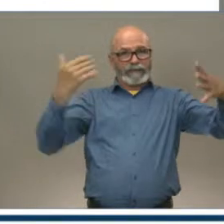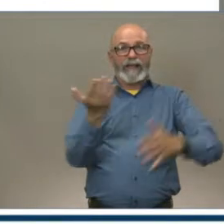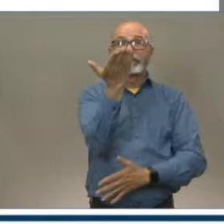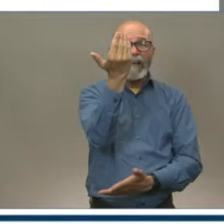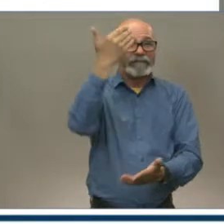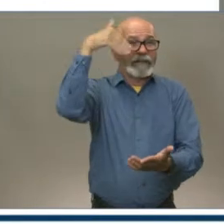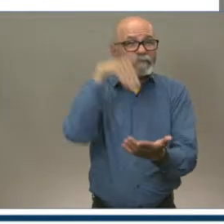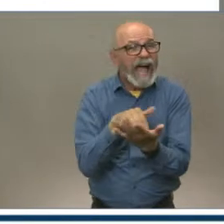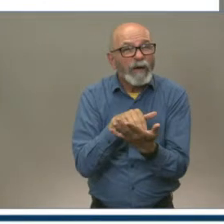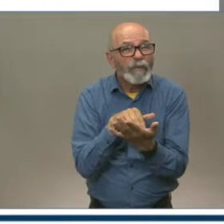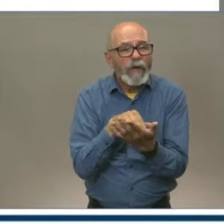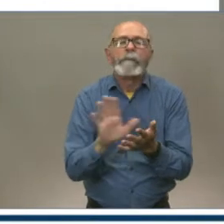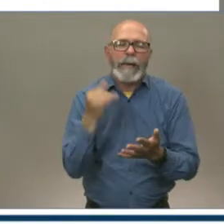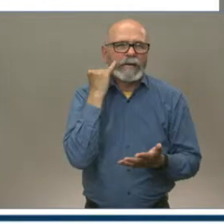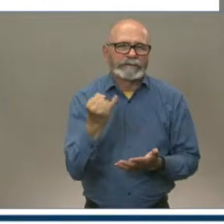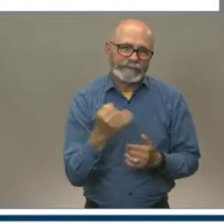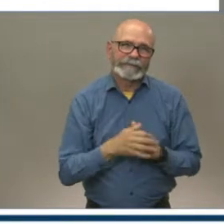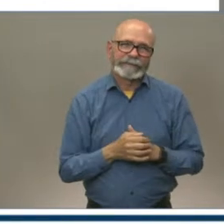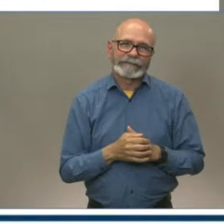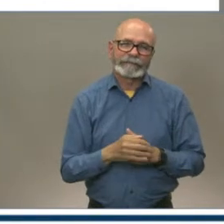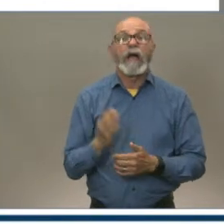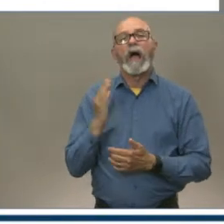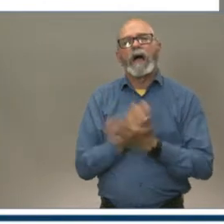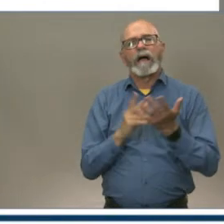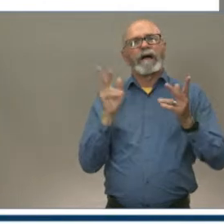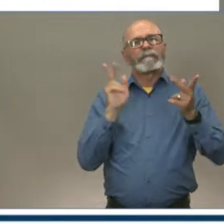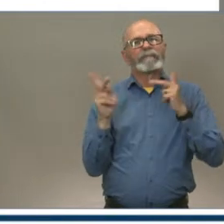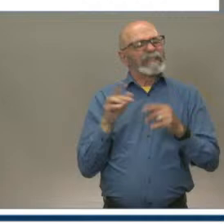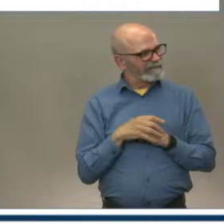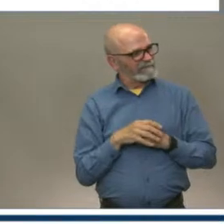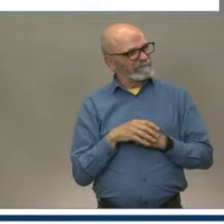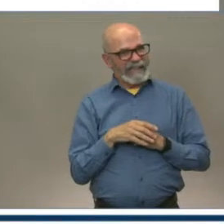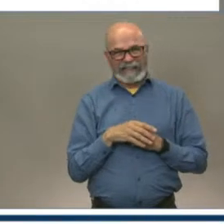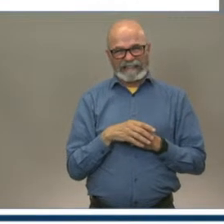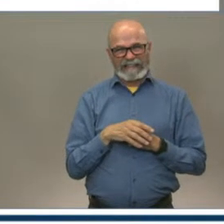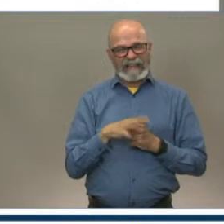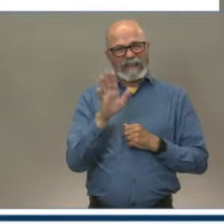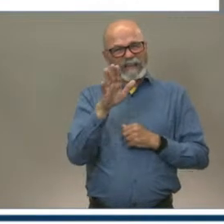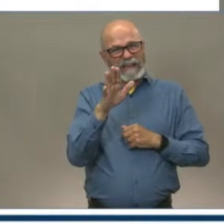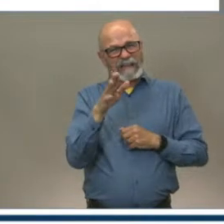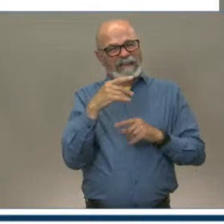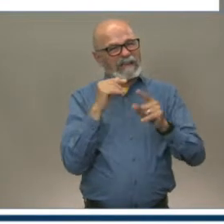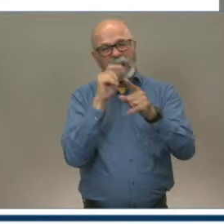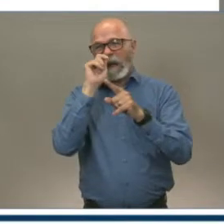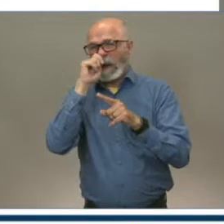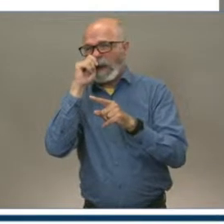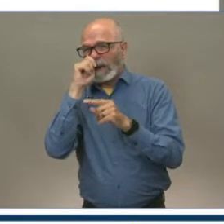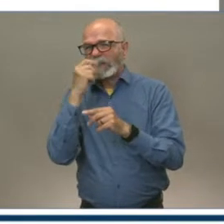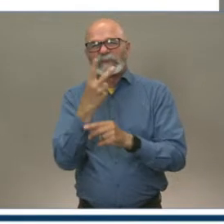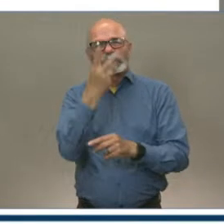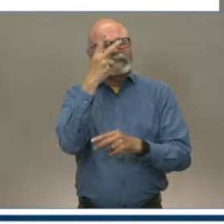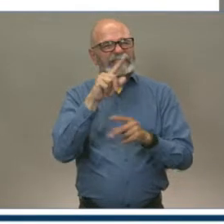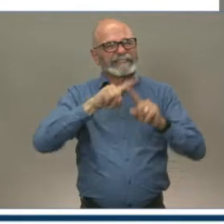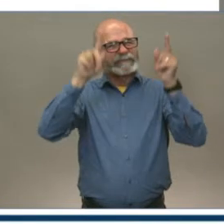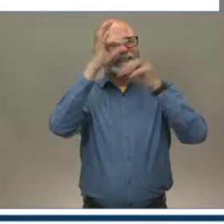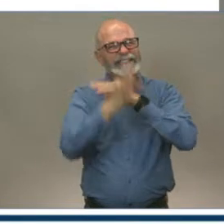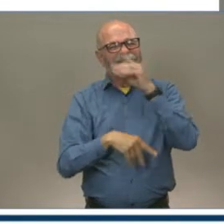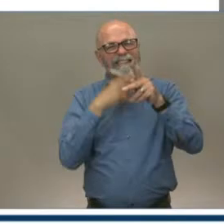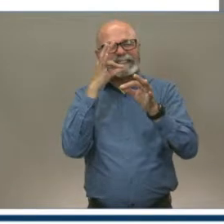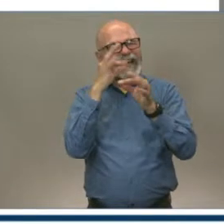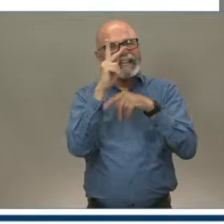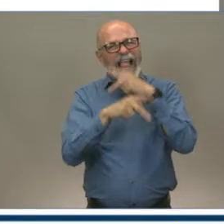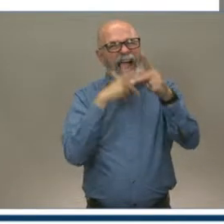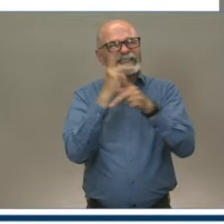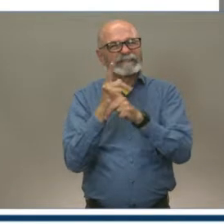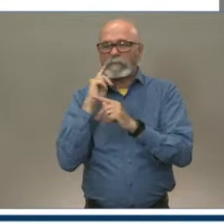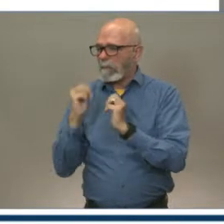because sometimes there's confusion around the two types of tests. The primary assessment centers and some of our other testing, it's